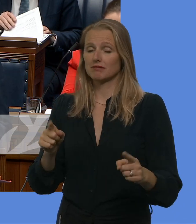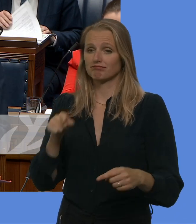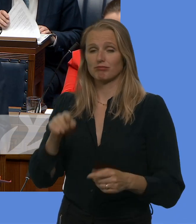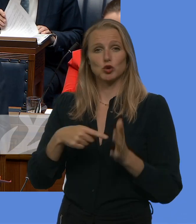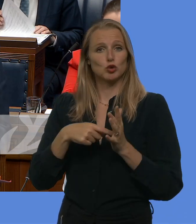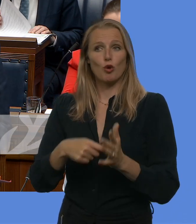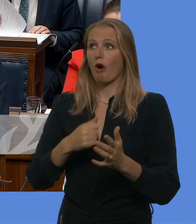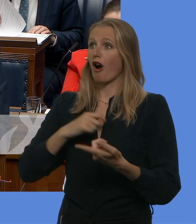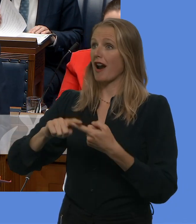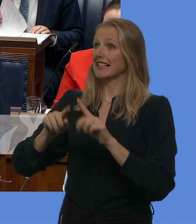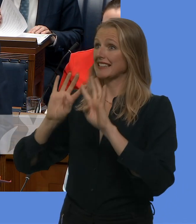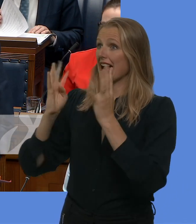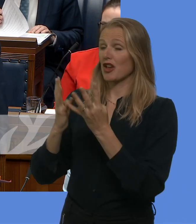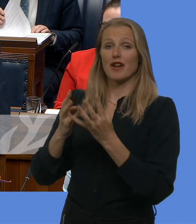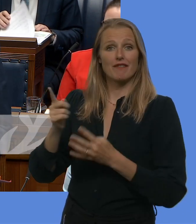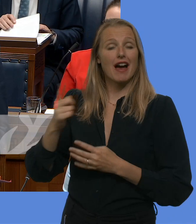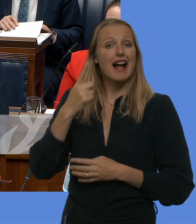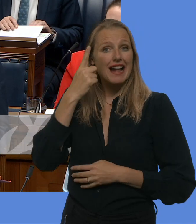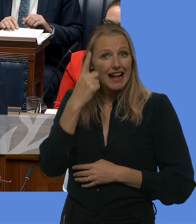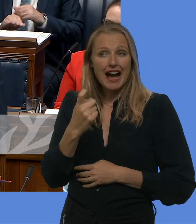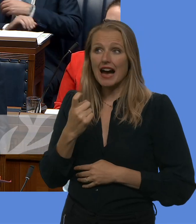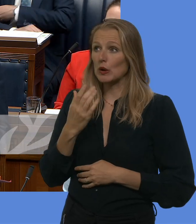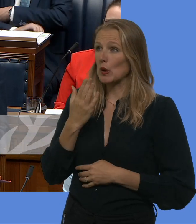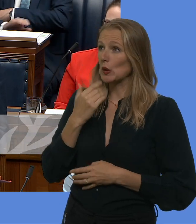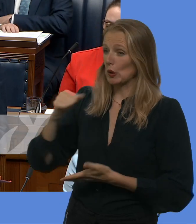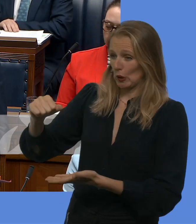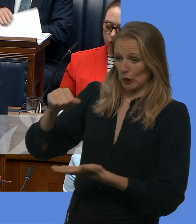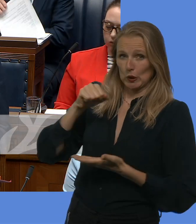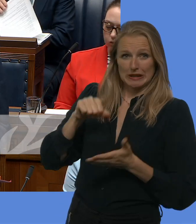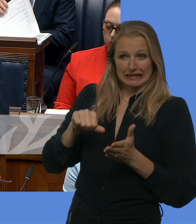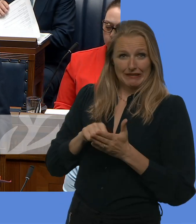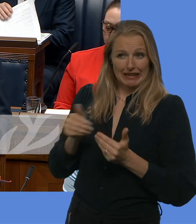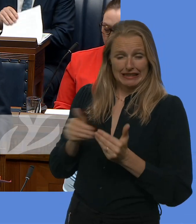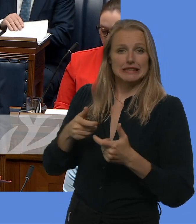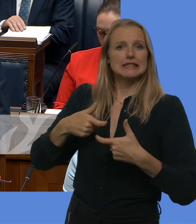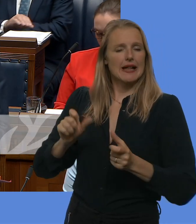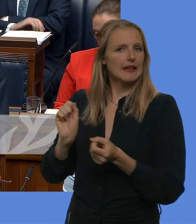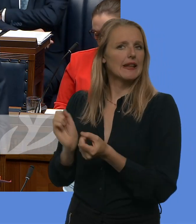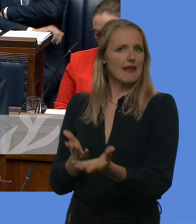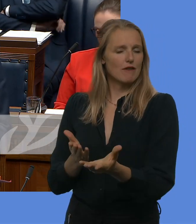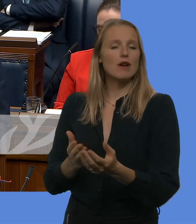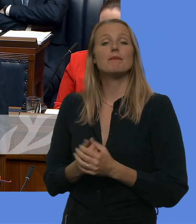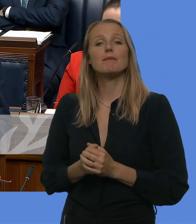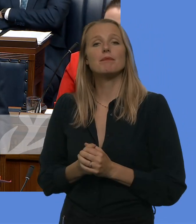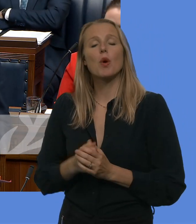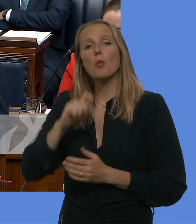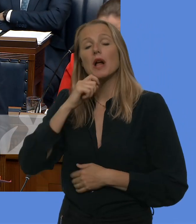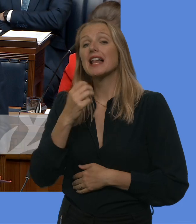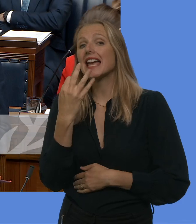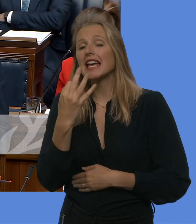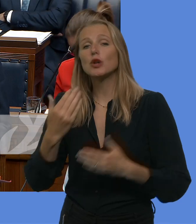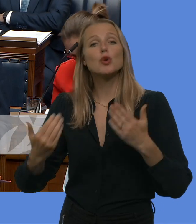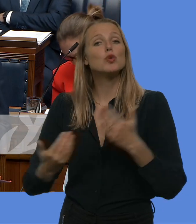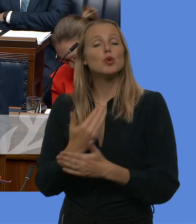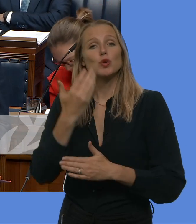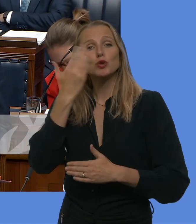executive can work even with the difficult financial constraints that we're operating in. 8 new school builds, 7